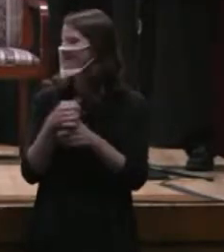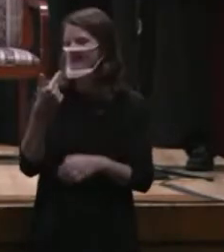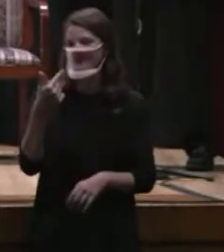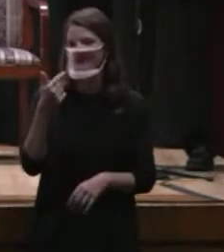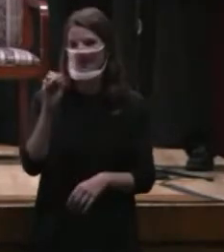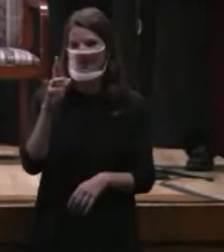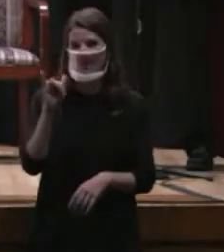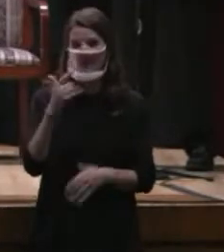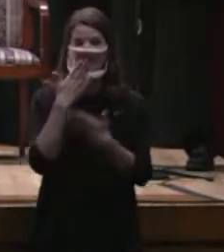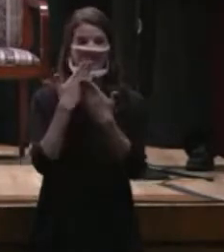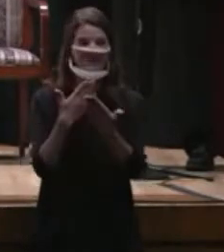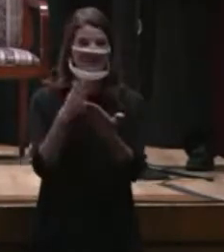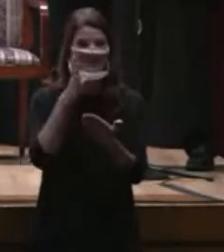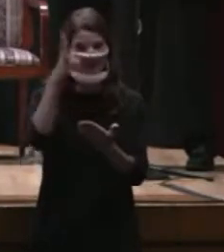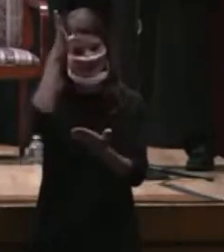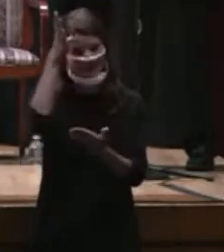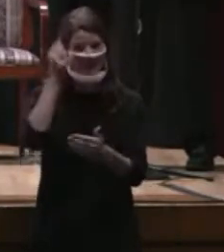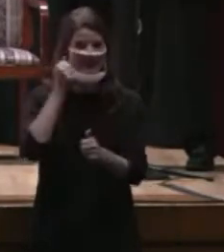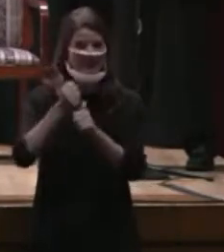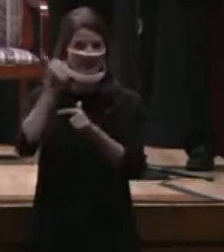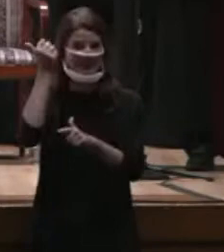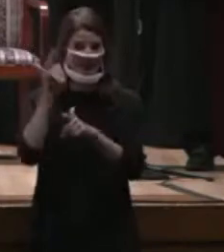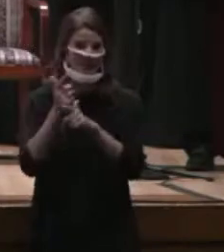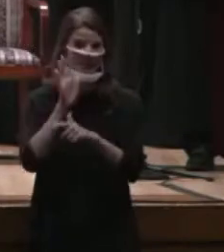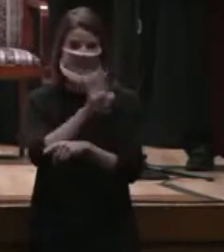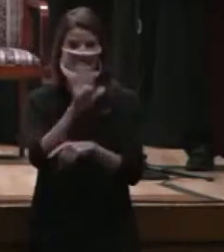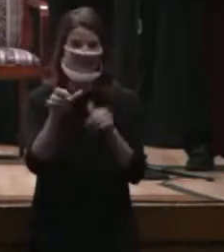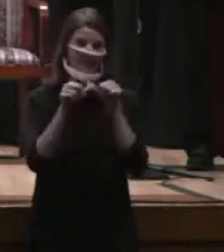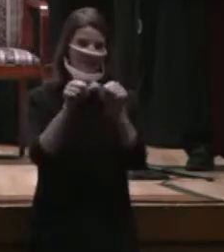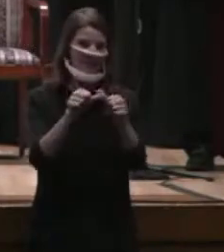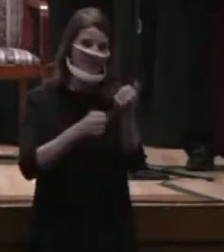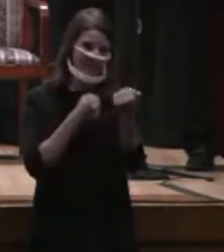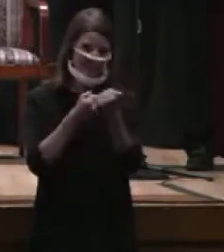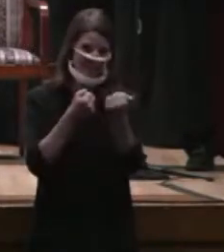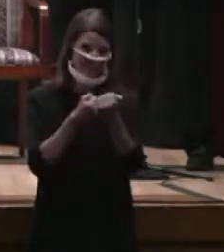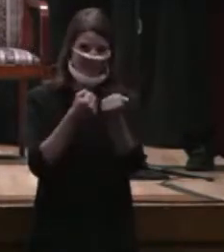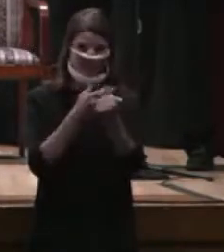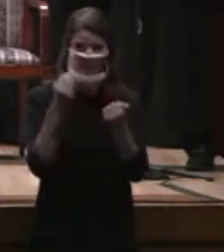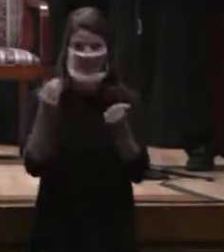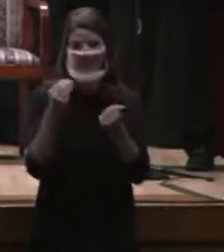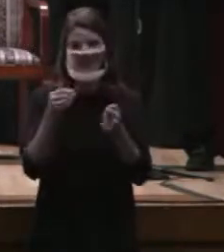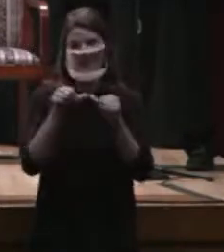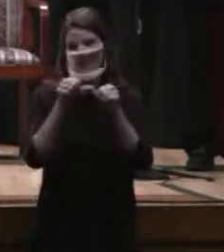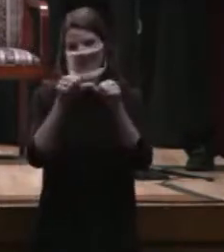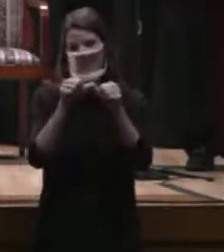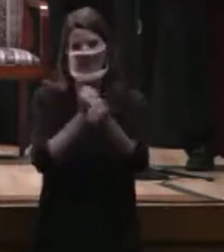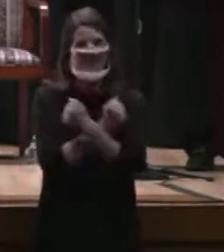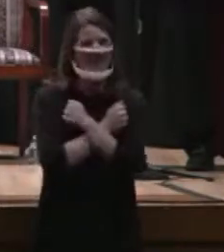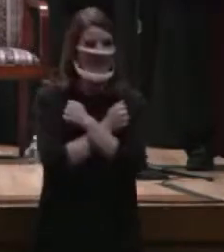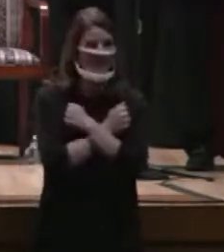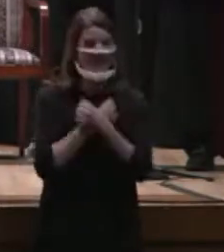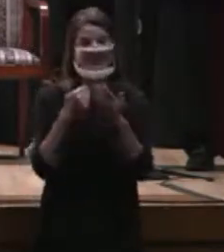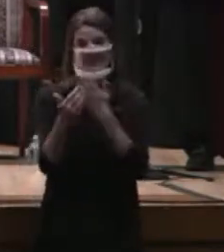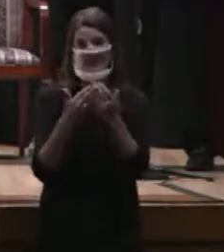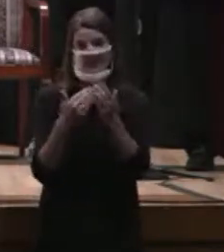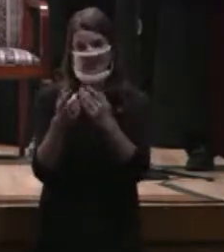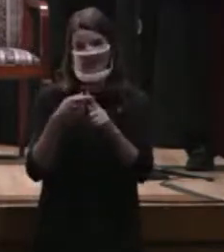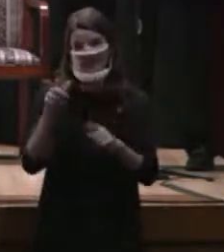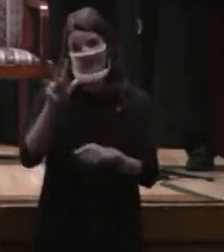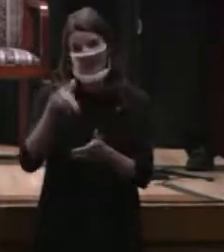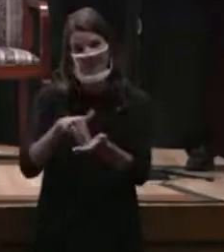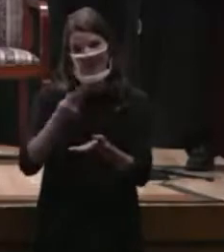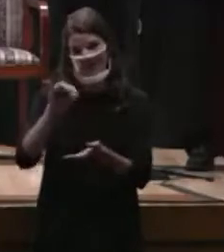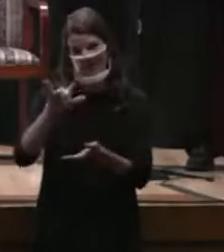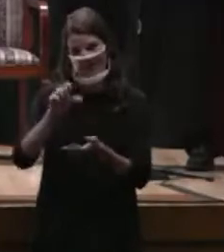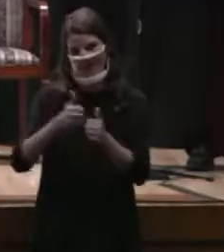Gabriella would like to thank her parents and siblings for their unwavering support and unconditional love, even from 3,000